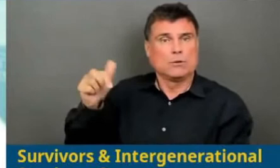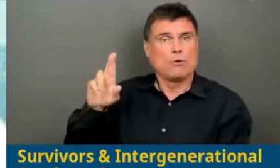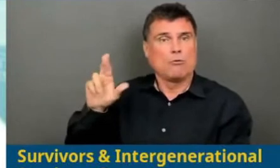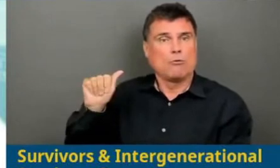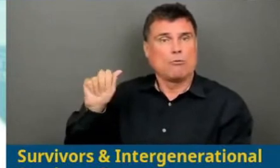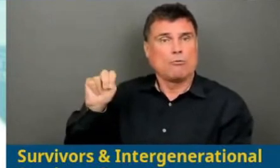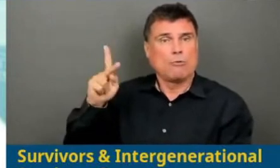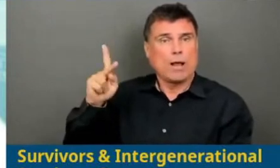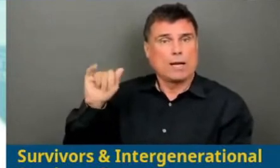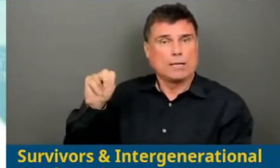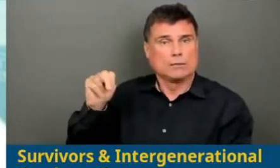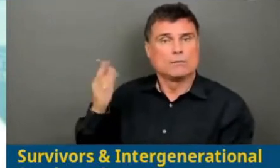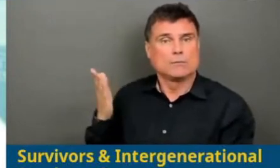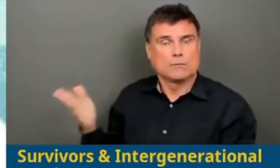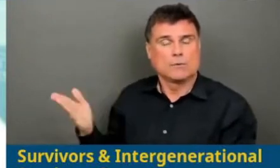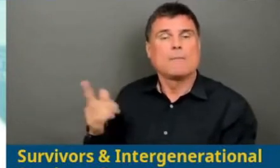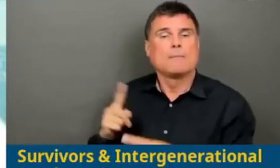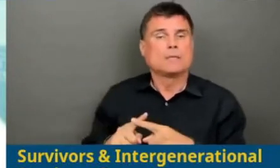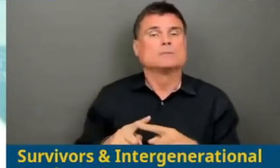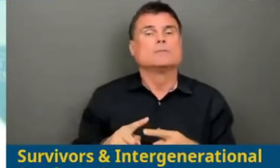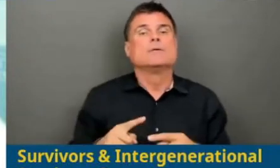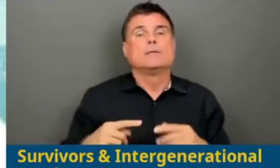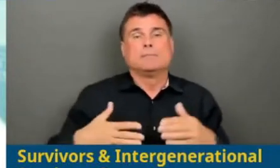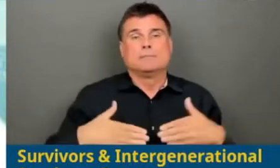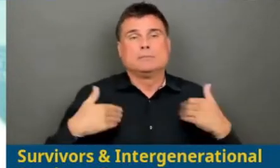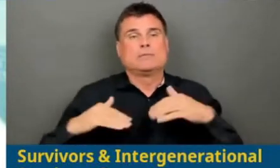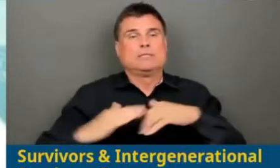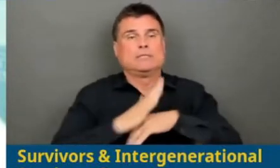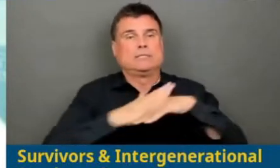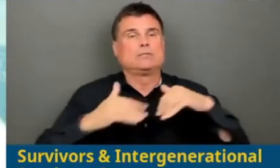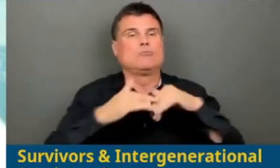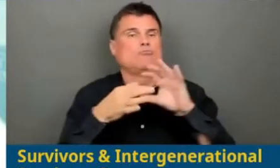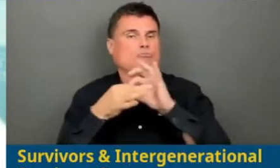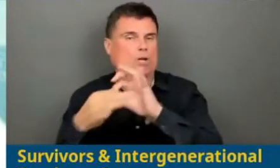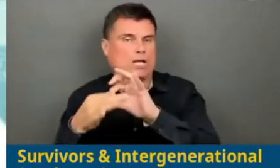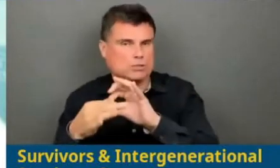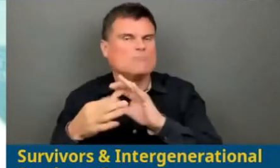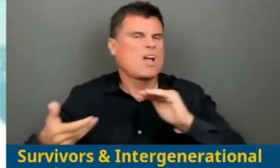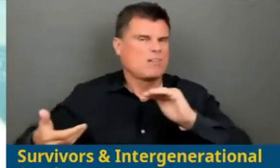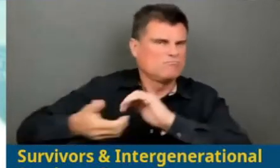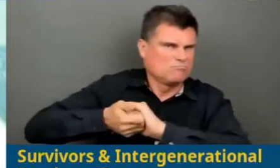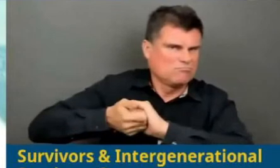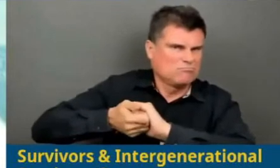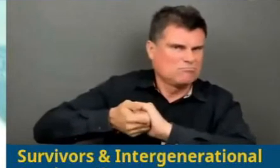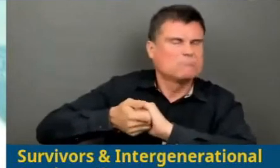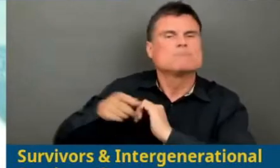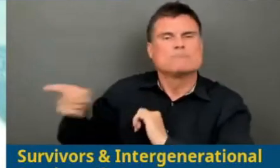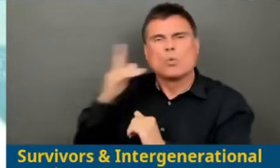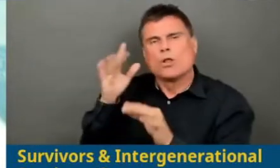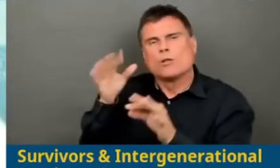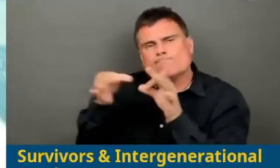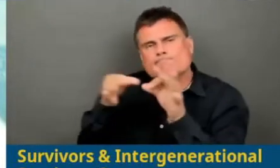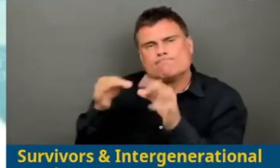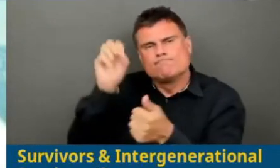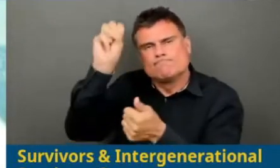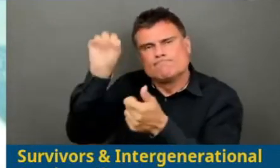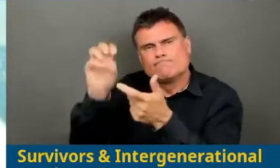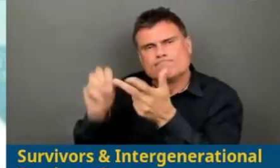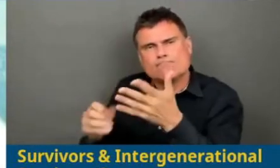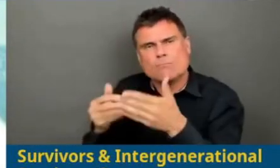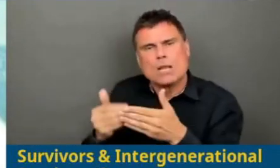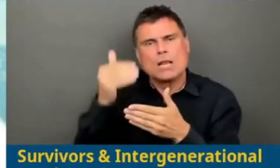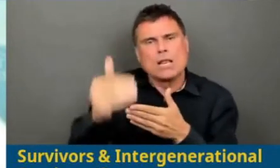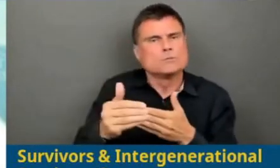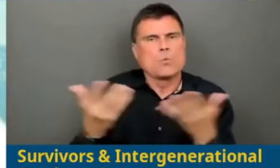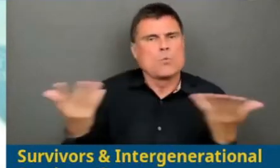Indigenous Relations and Reconciliation. He is going to share more about the next steps in our government's response to